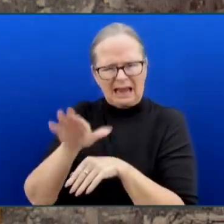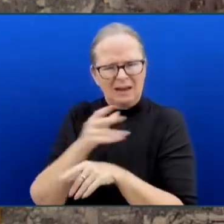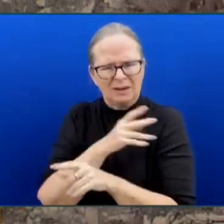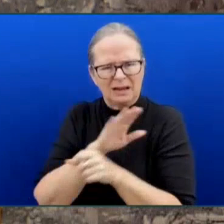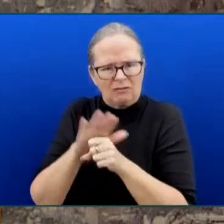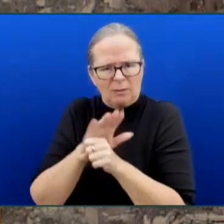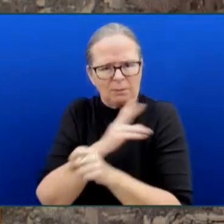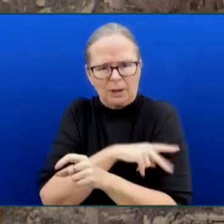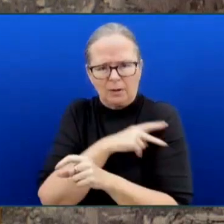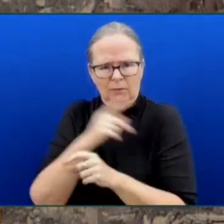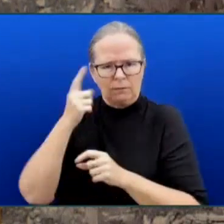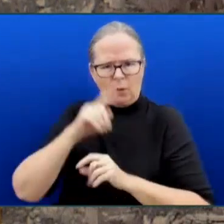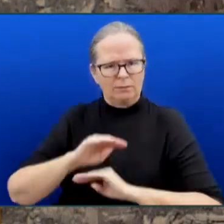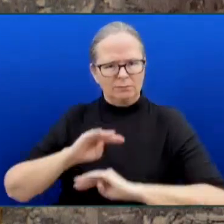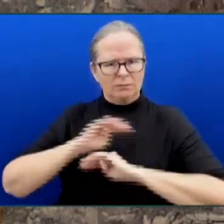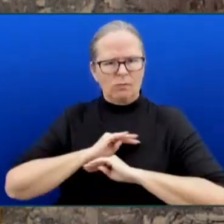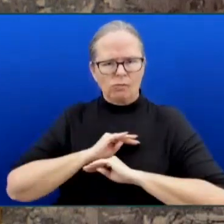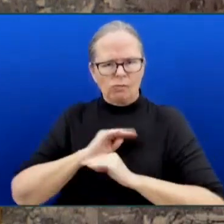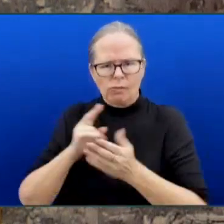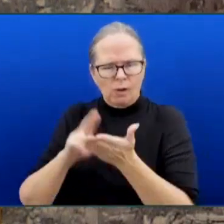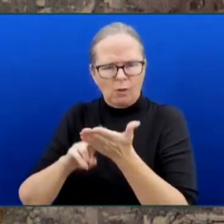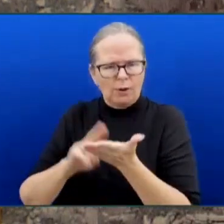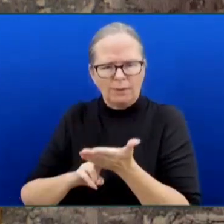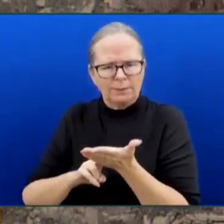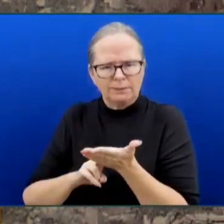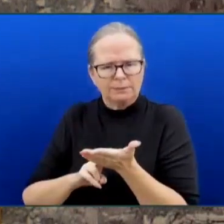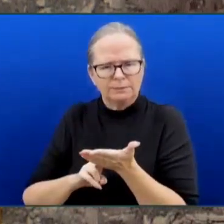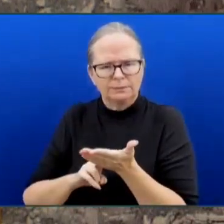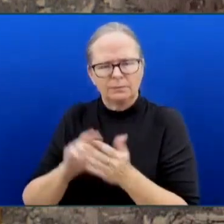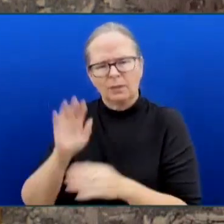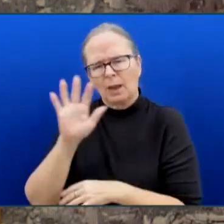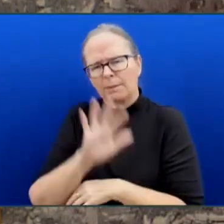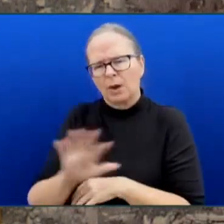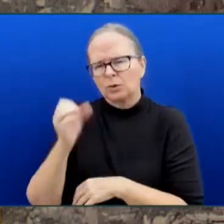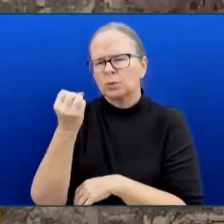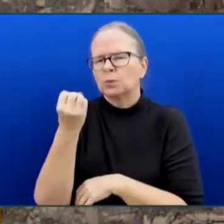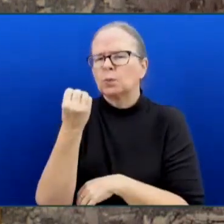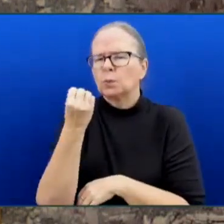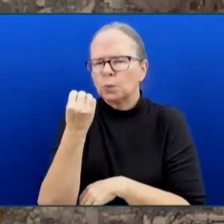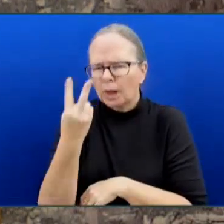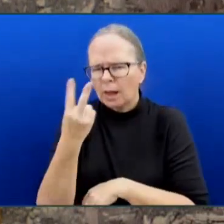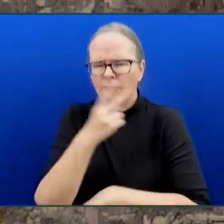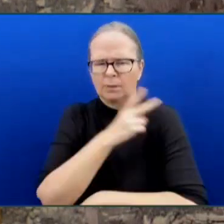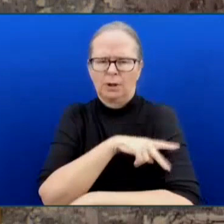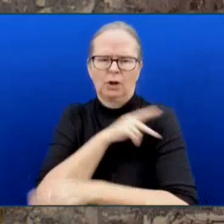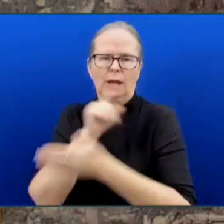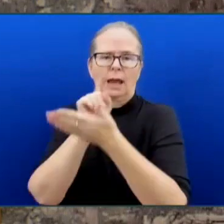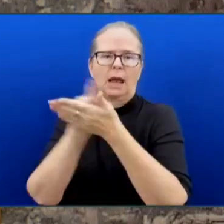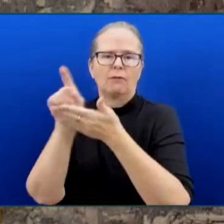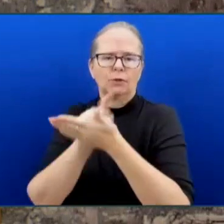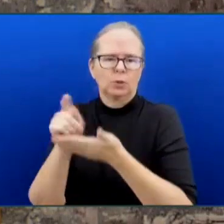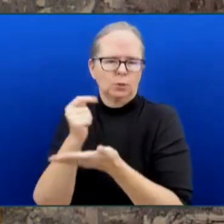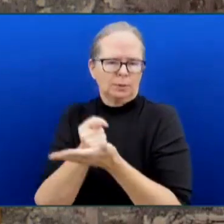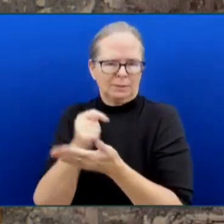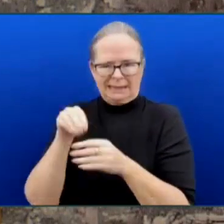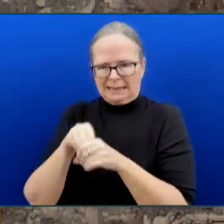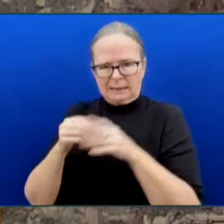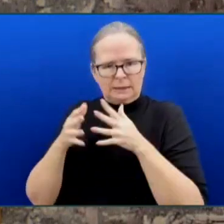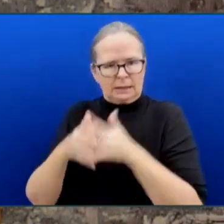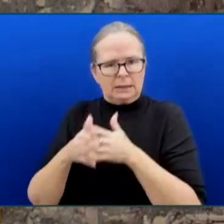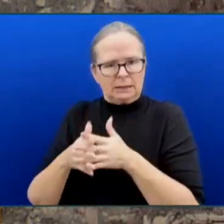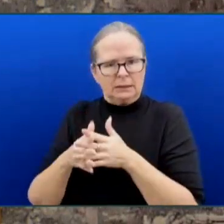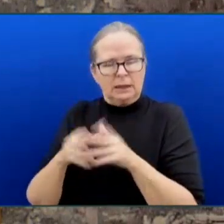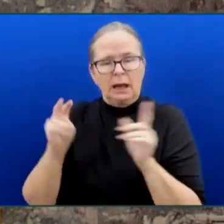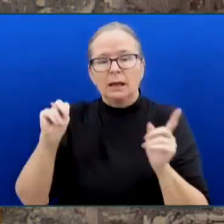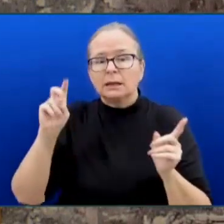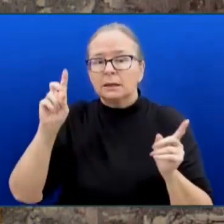a week have been treated in the United States, not even close to the over 50 patients per week that the NDP contracted with U.S.